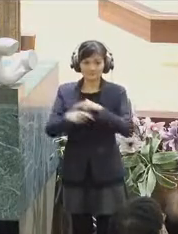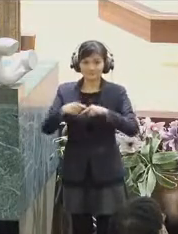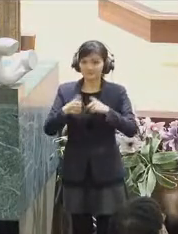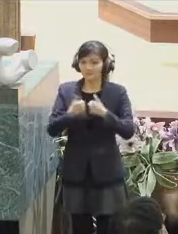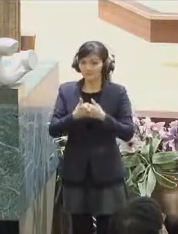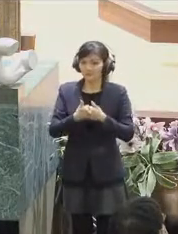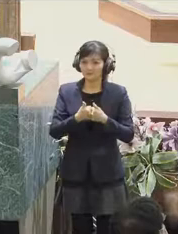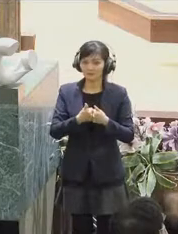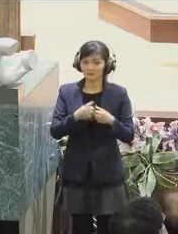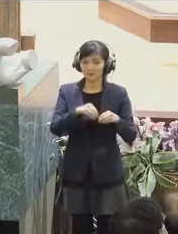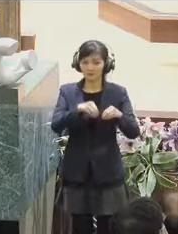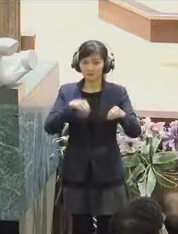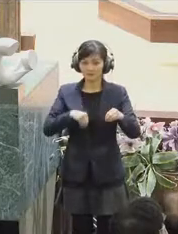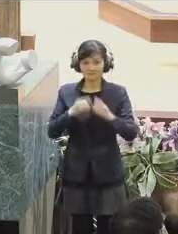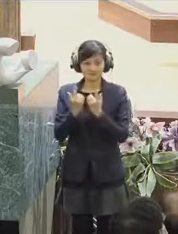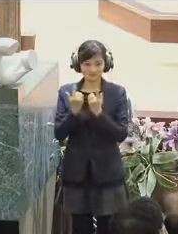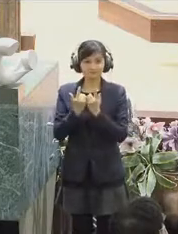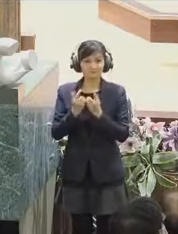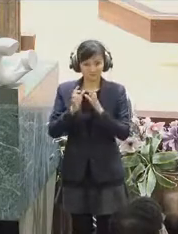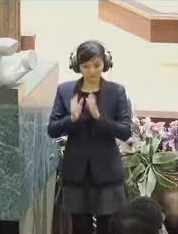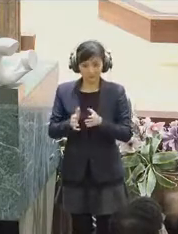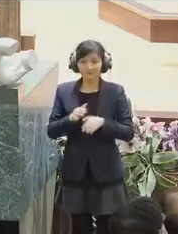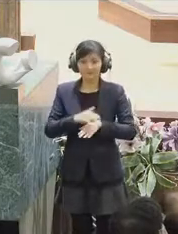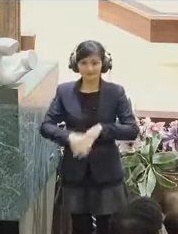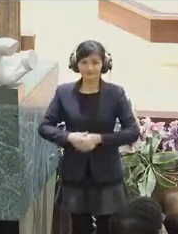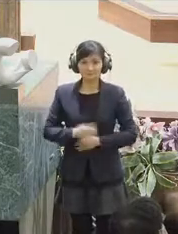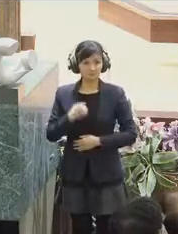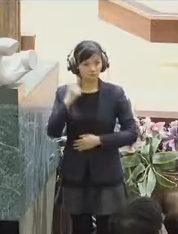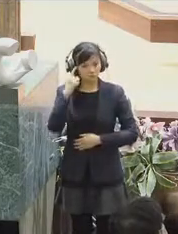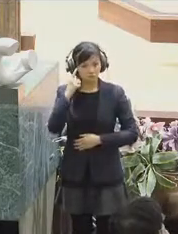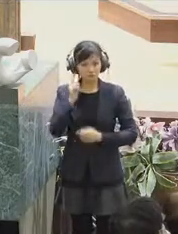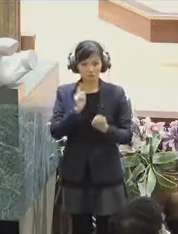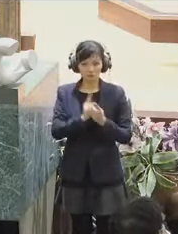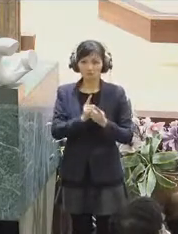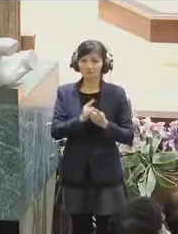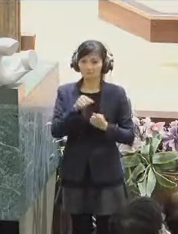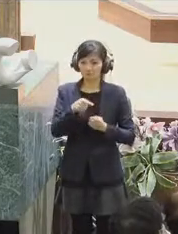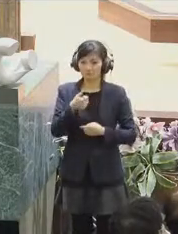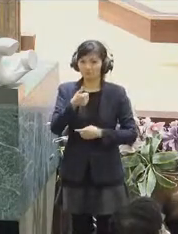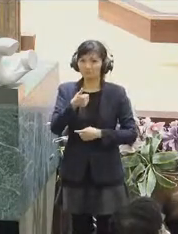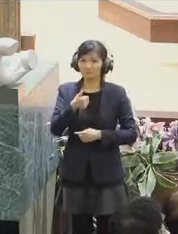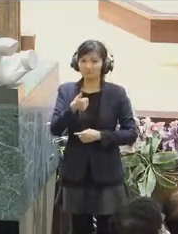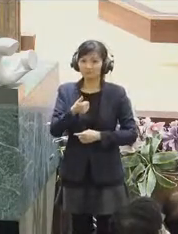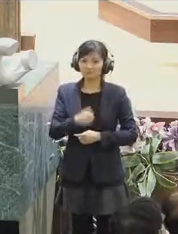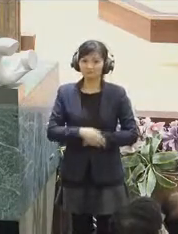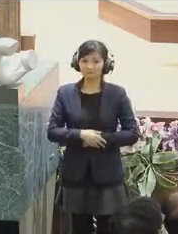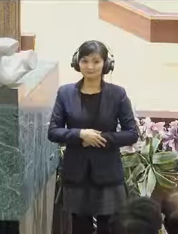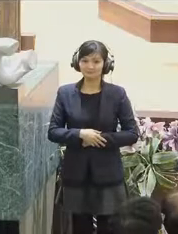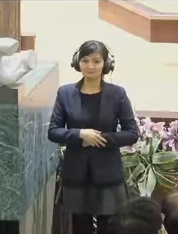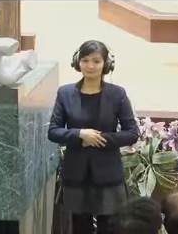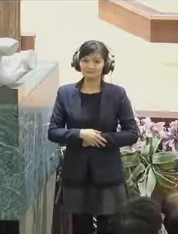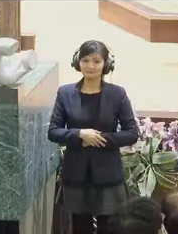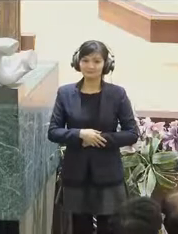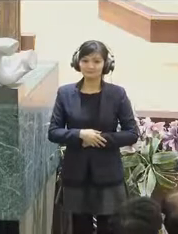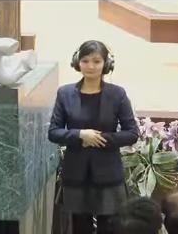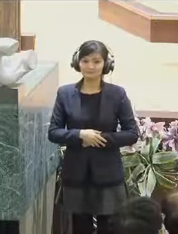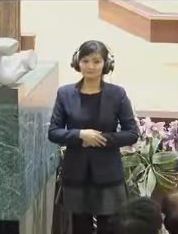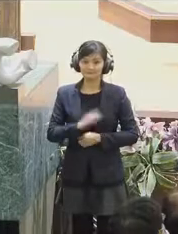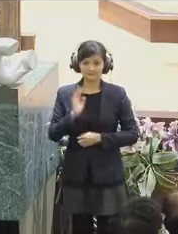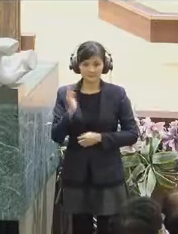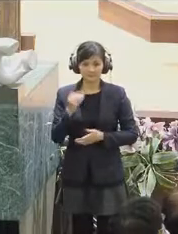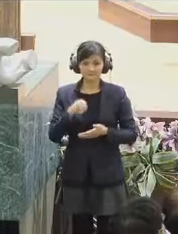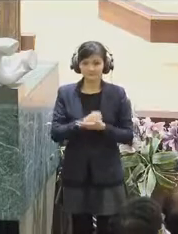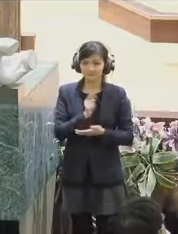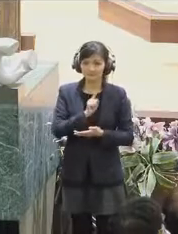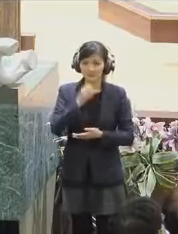for the foundation, but for the people in Hong Kong, the developments we see there. But events like the